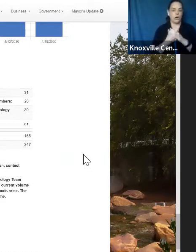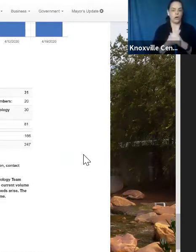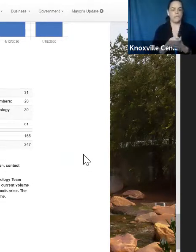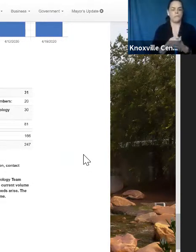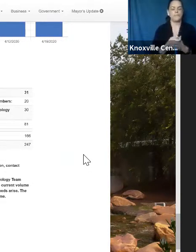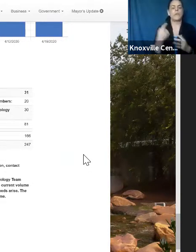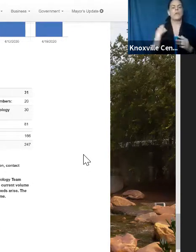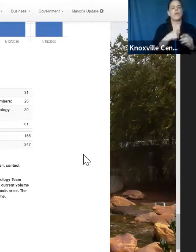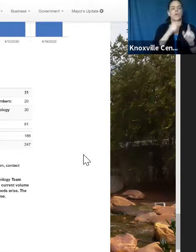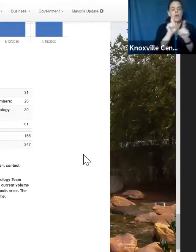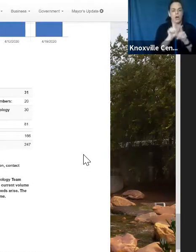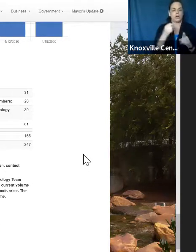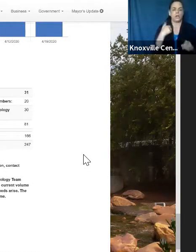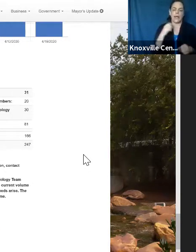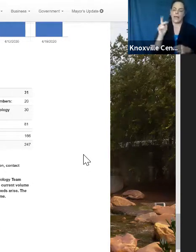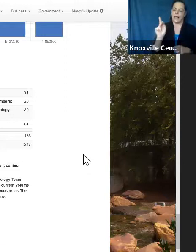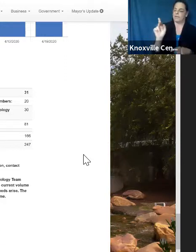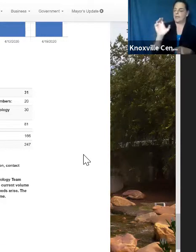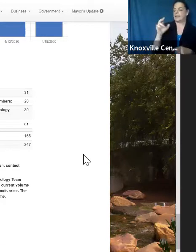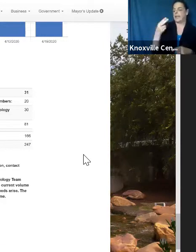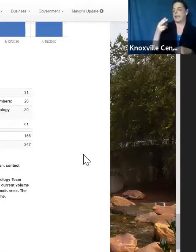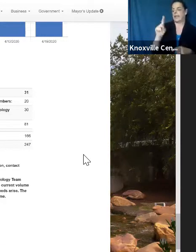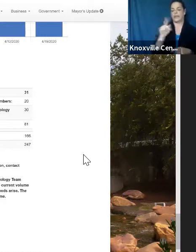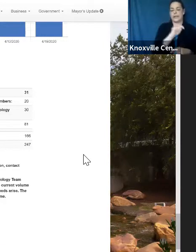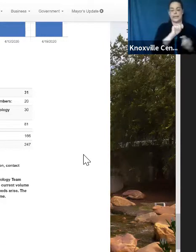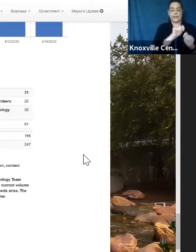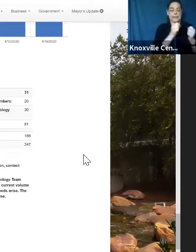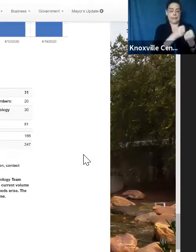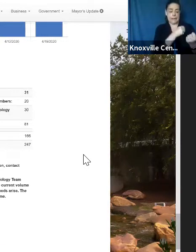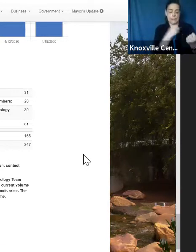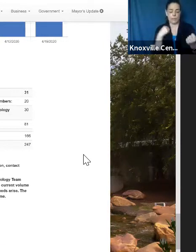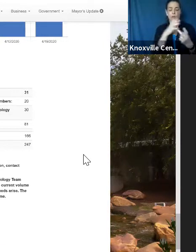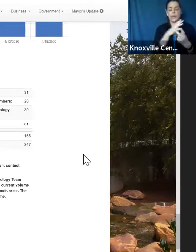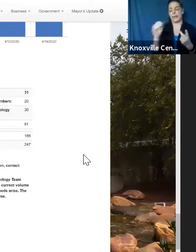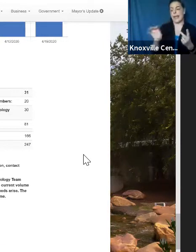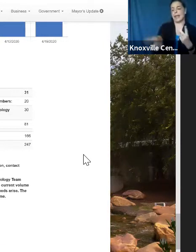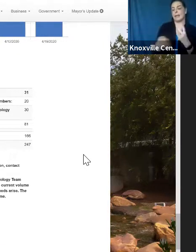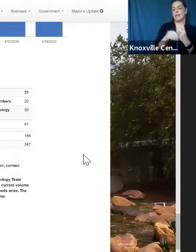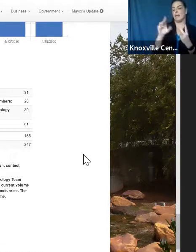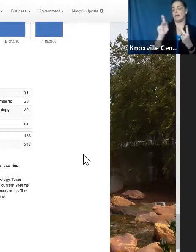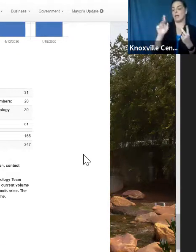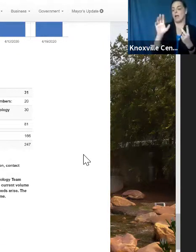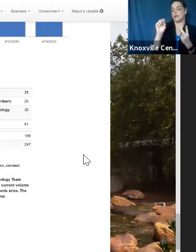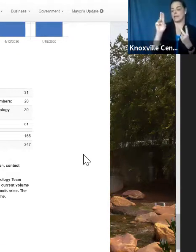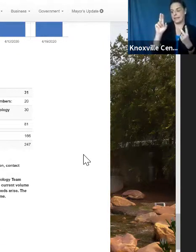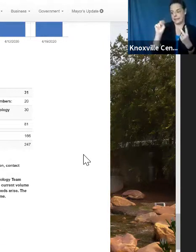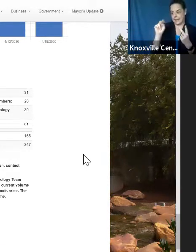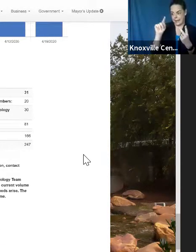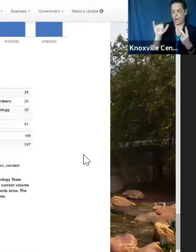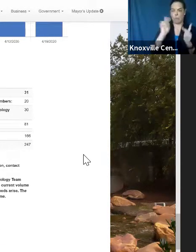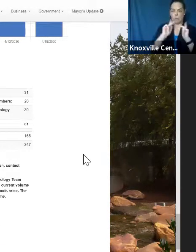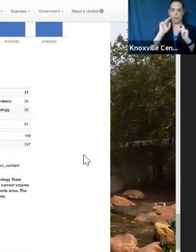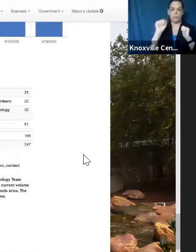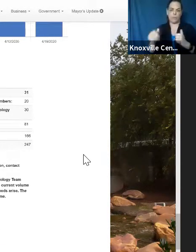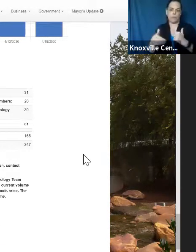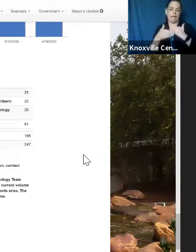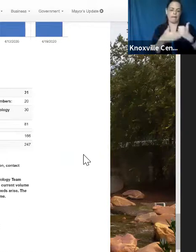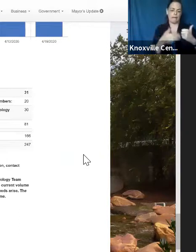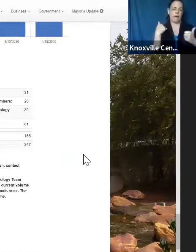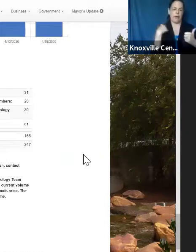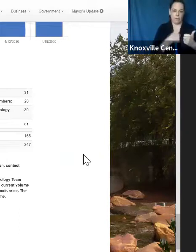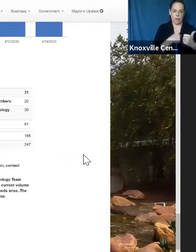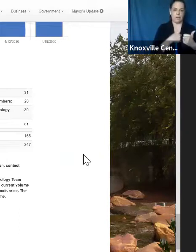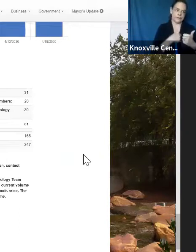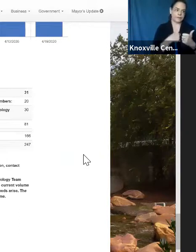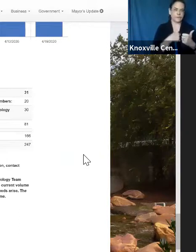additional KCHD team members and additional Knox County team members that can support these efforts that have all been identified to get us